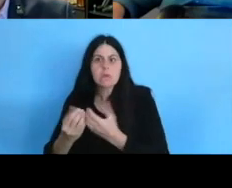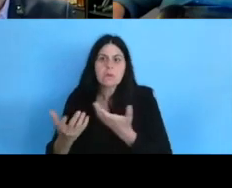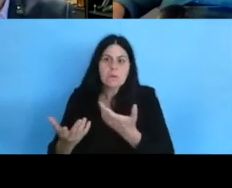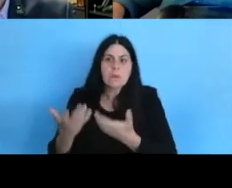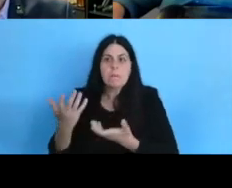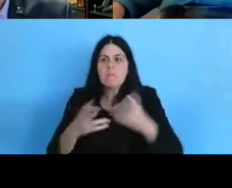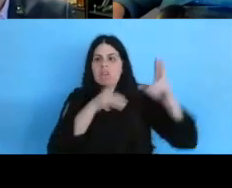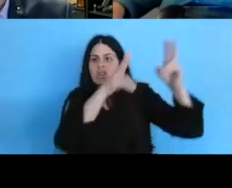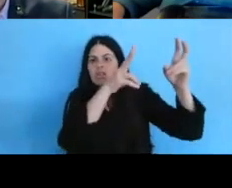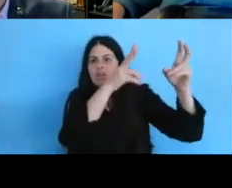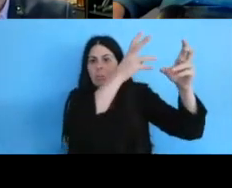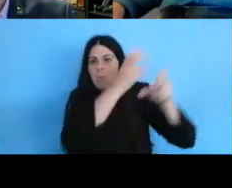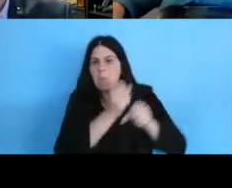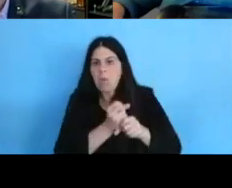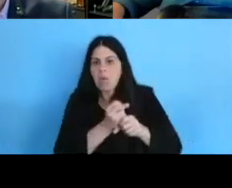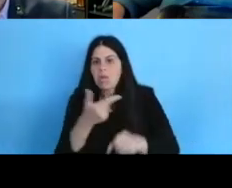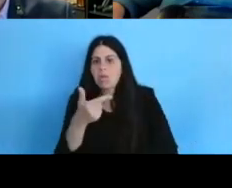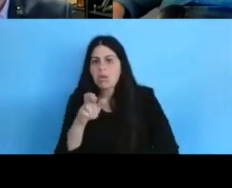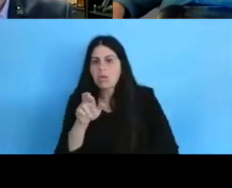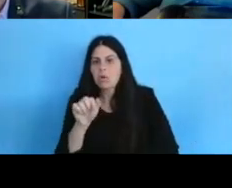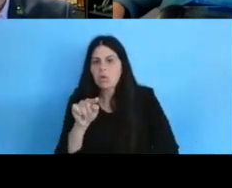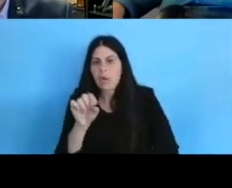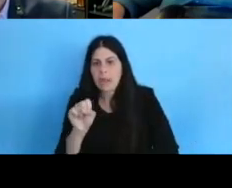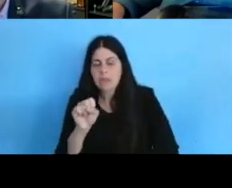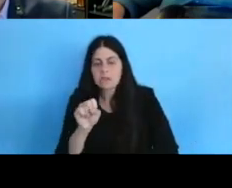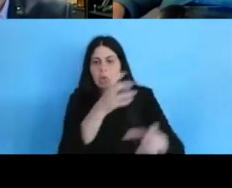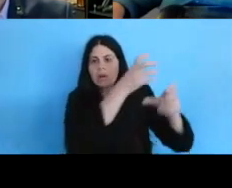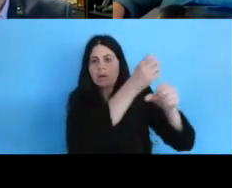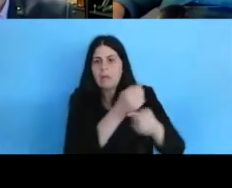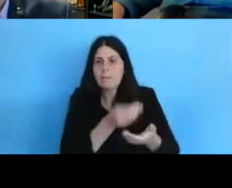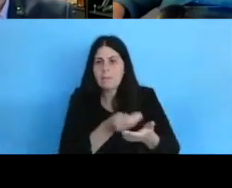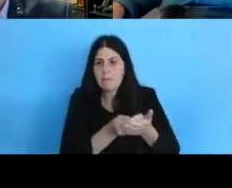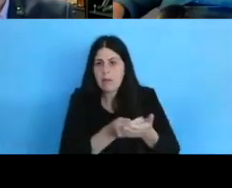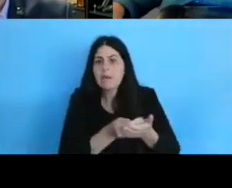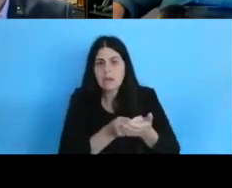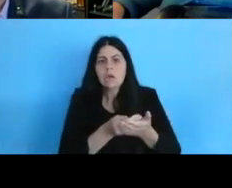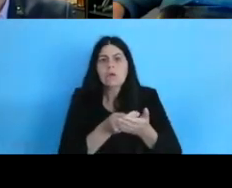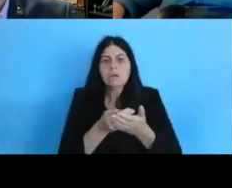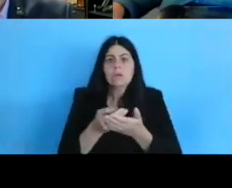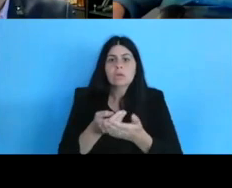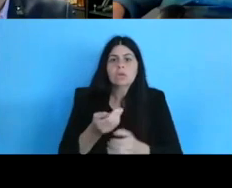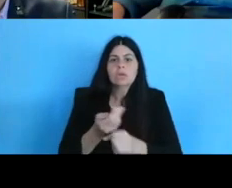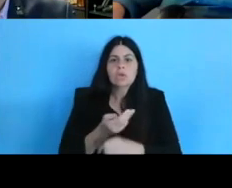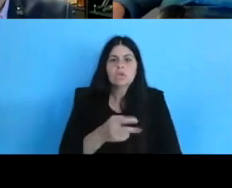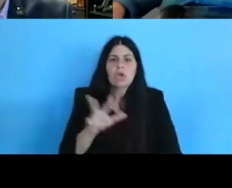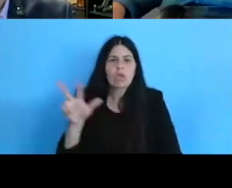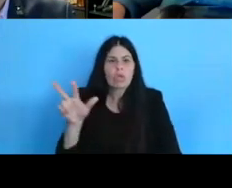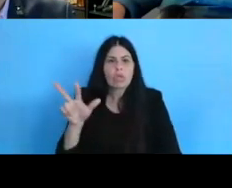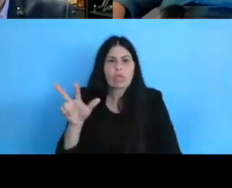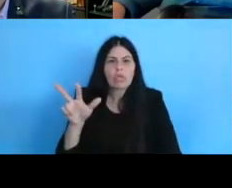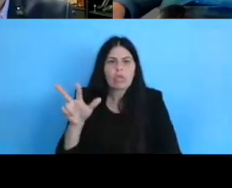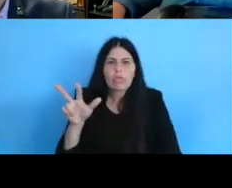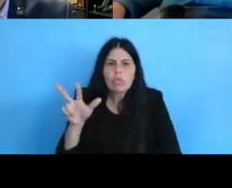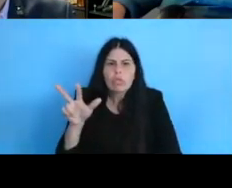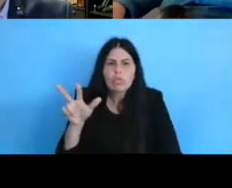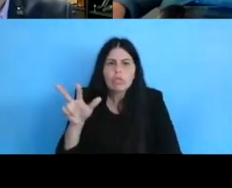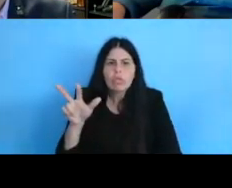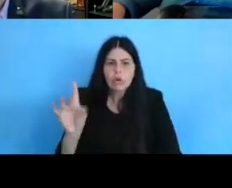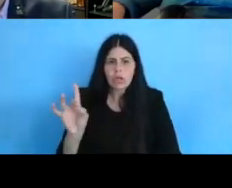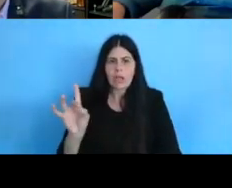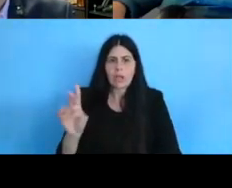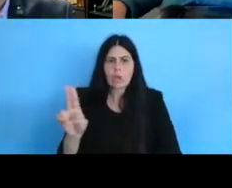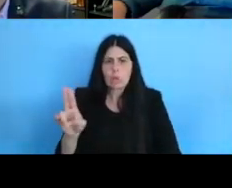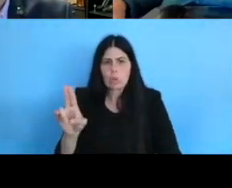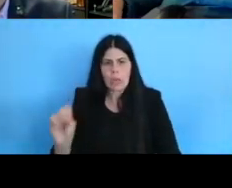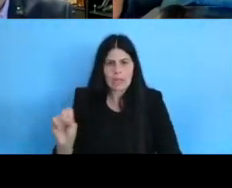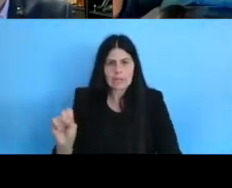dollars or service disabled veterans use the 38 USC chapters 4211. And as you can see, a veteran who